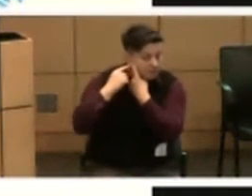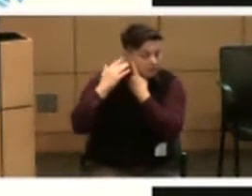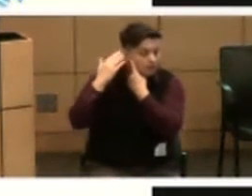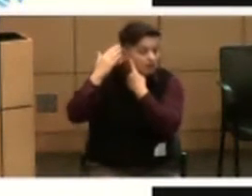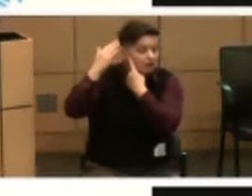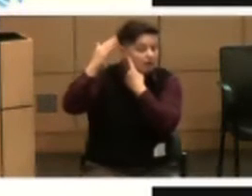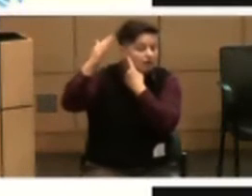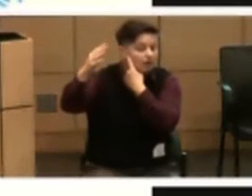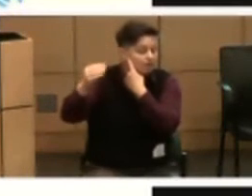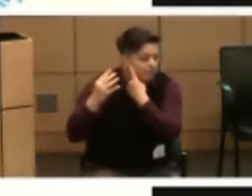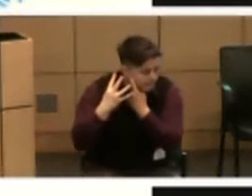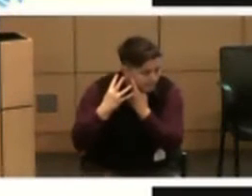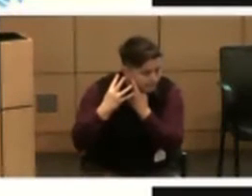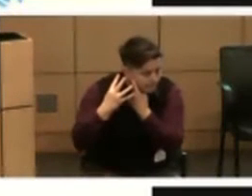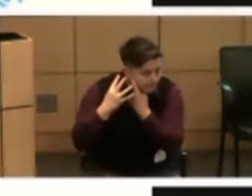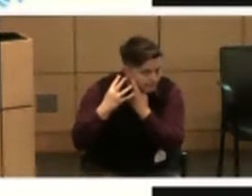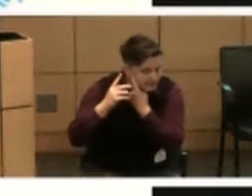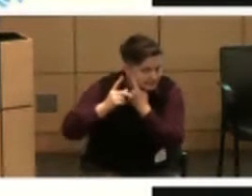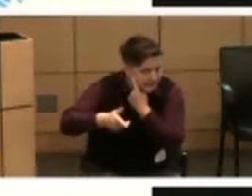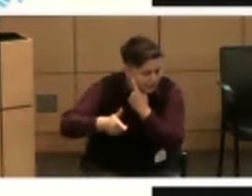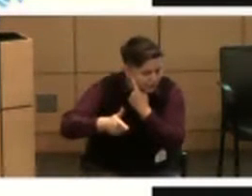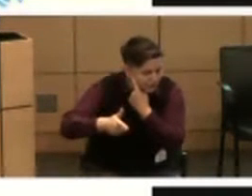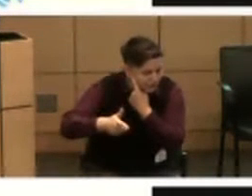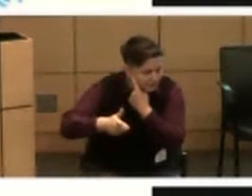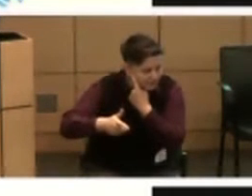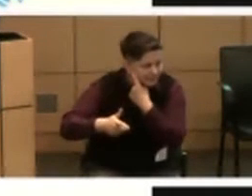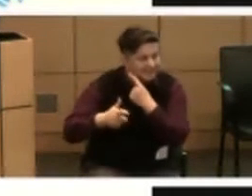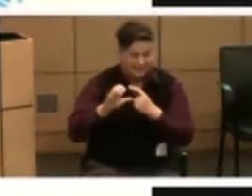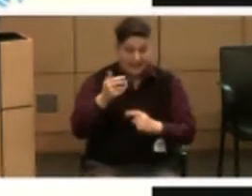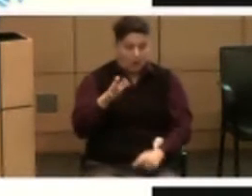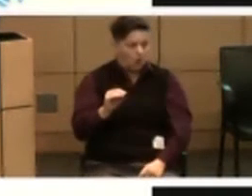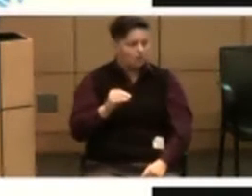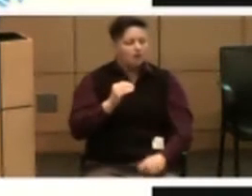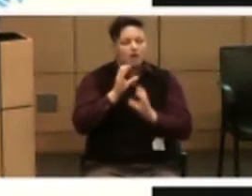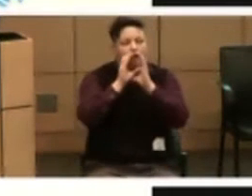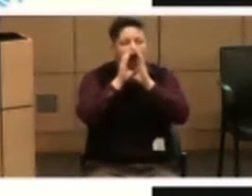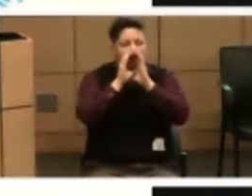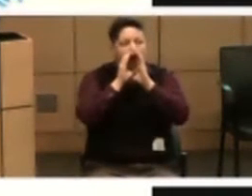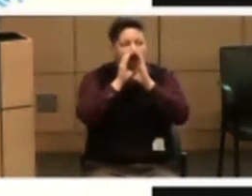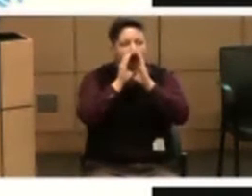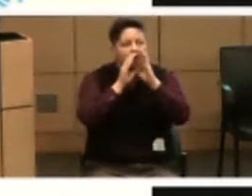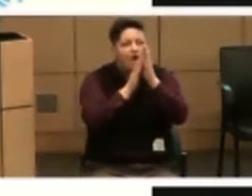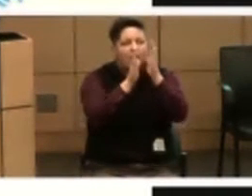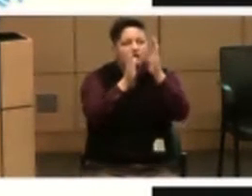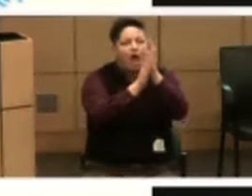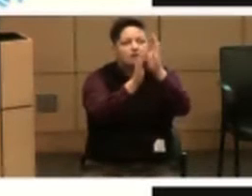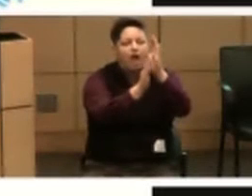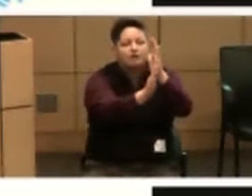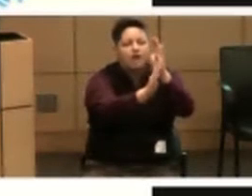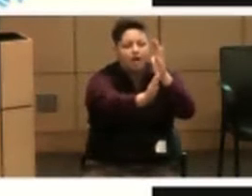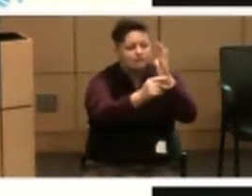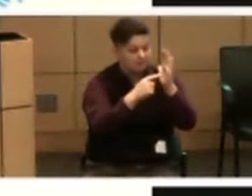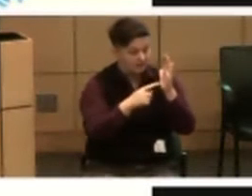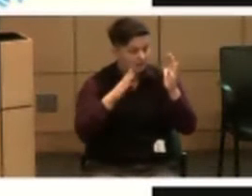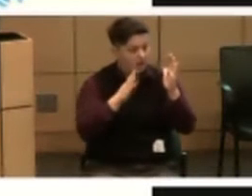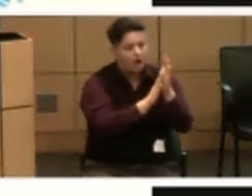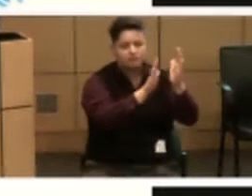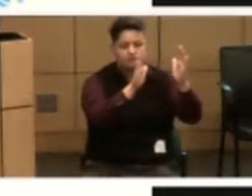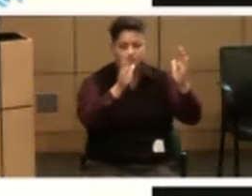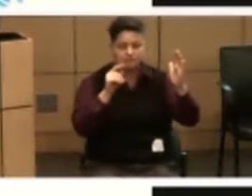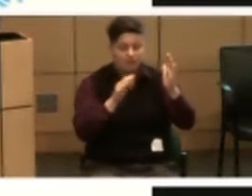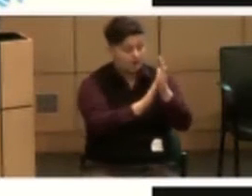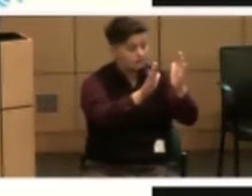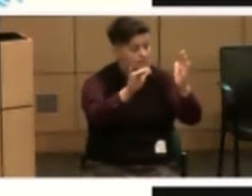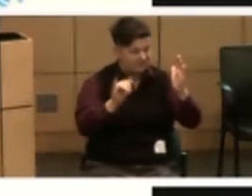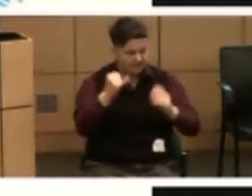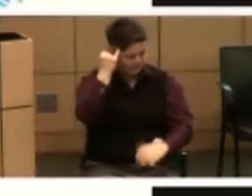perceive the second one after. And so when you hear echoes, essentially, usually the issue, it's kind of simplifying it a bit, but often the issue